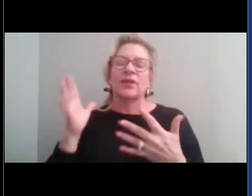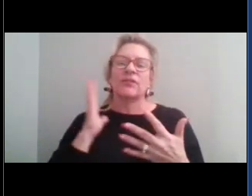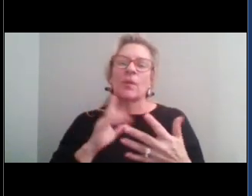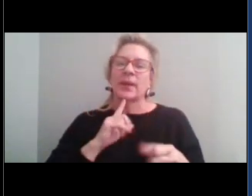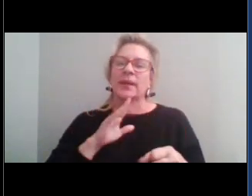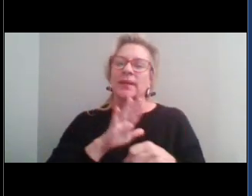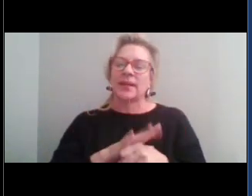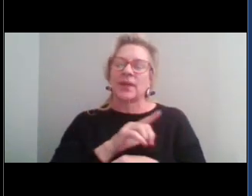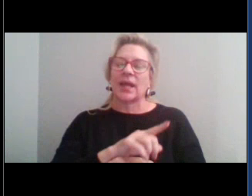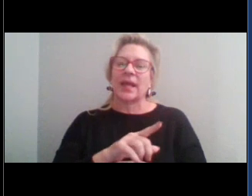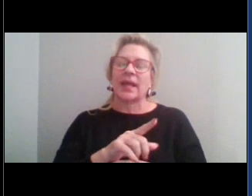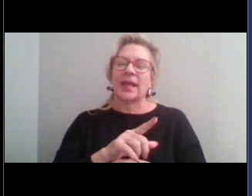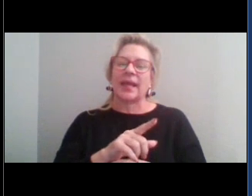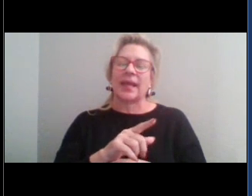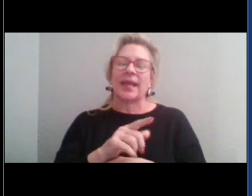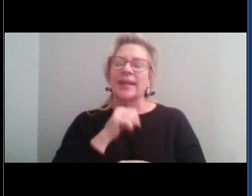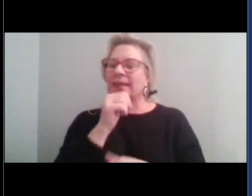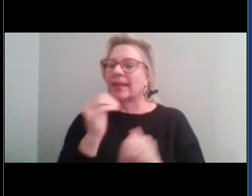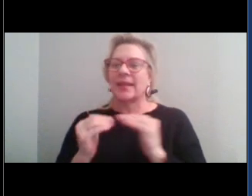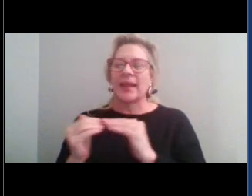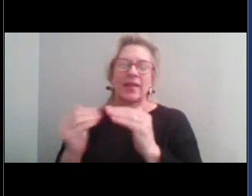as disadvantaged businesses enterprises,